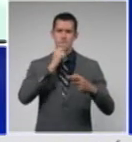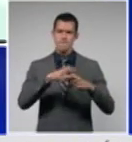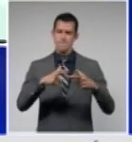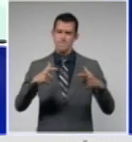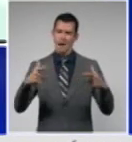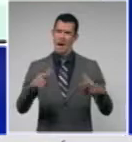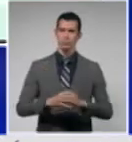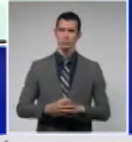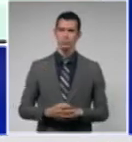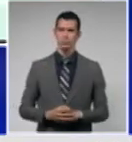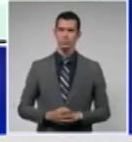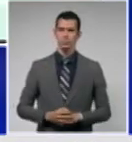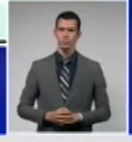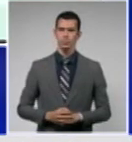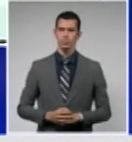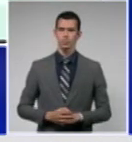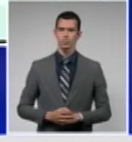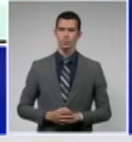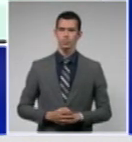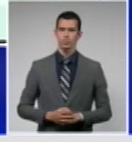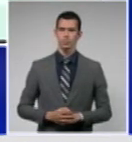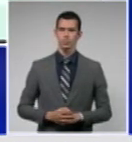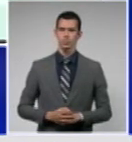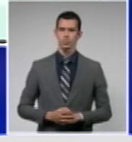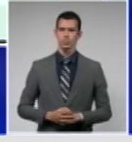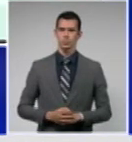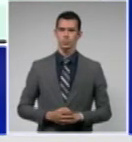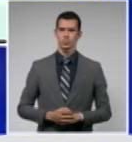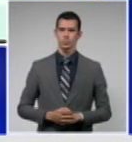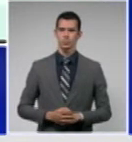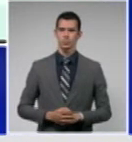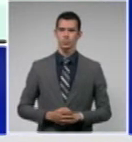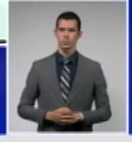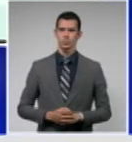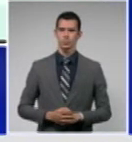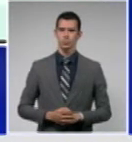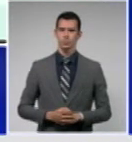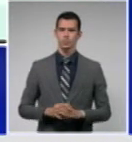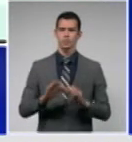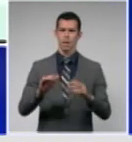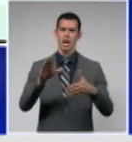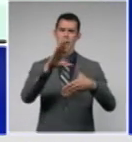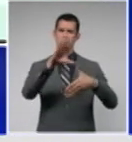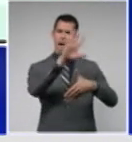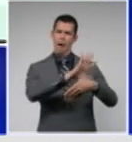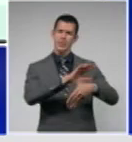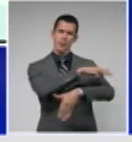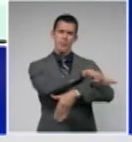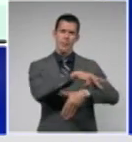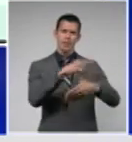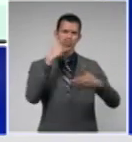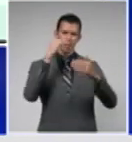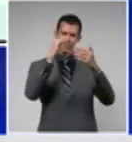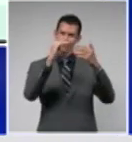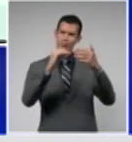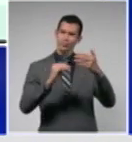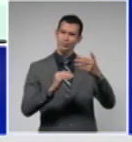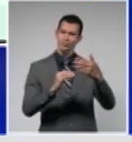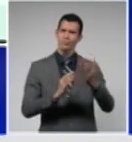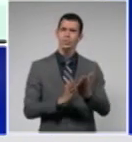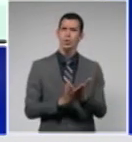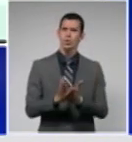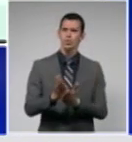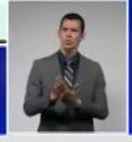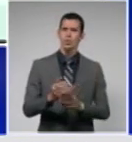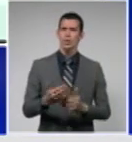132,006 fatalities. From the Americas, after the United States and Brazil, comes Peru with a